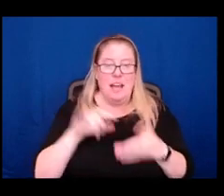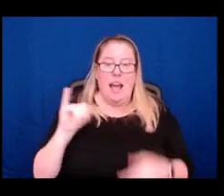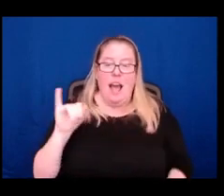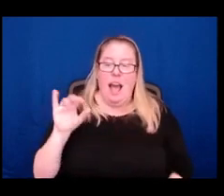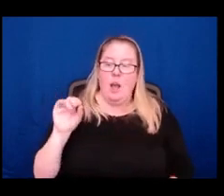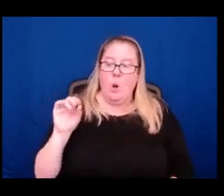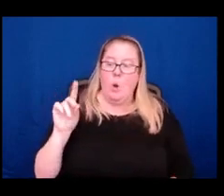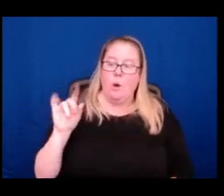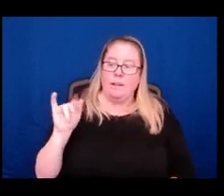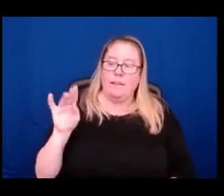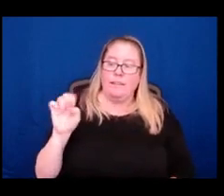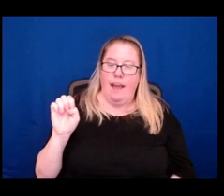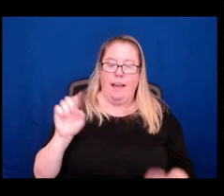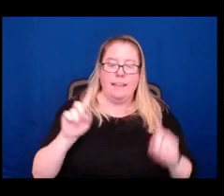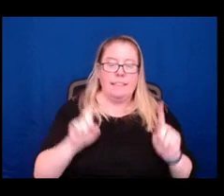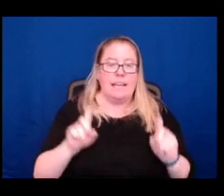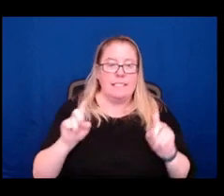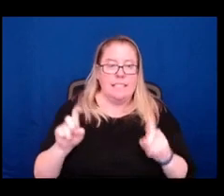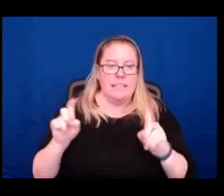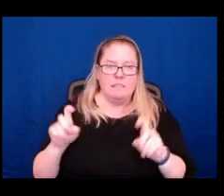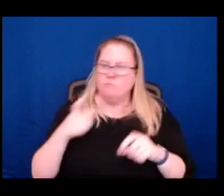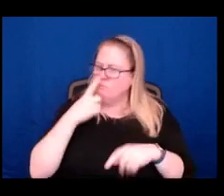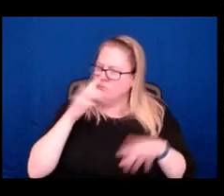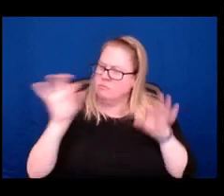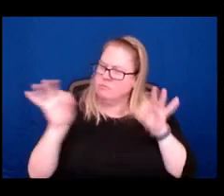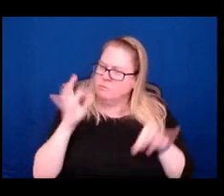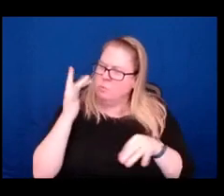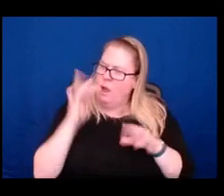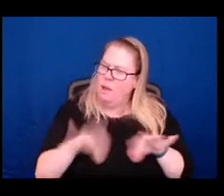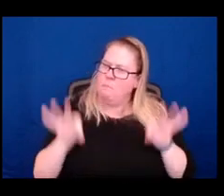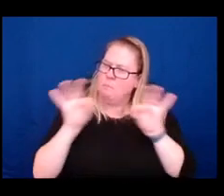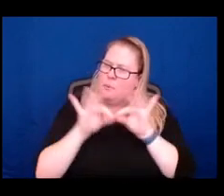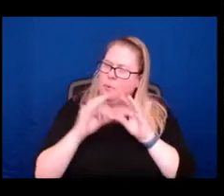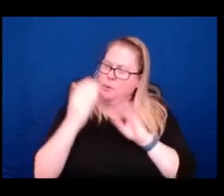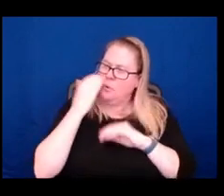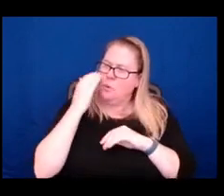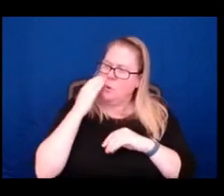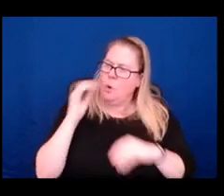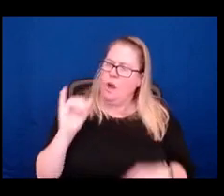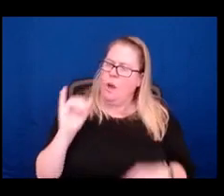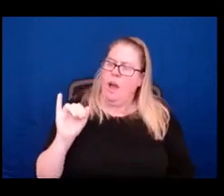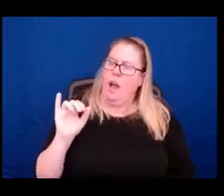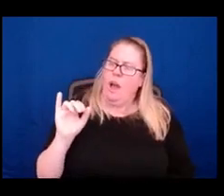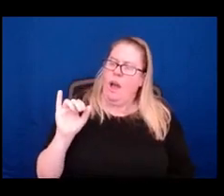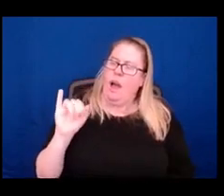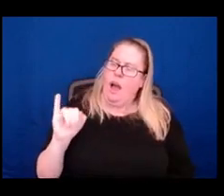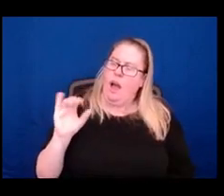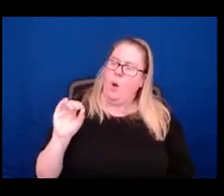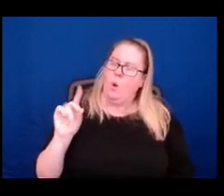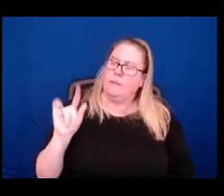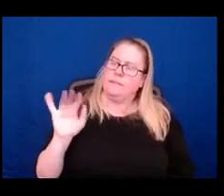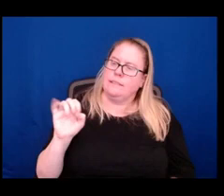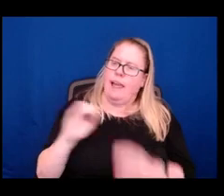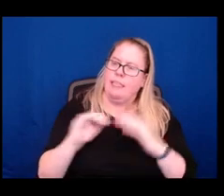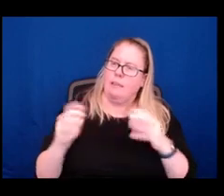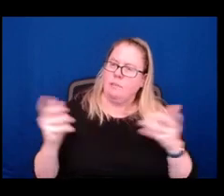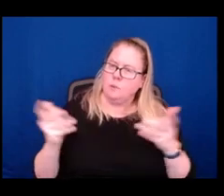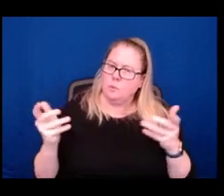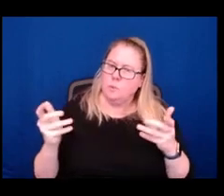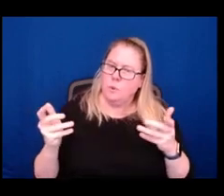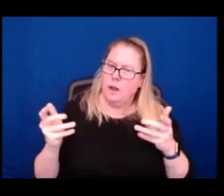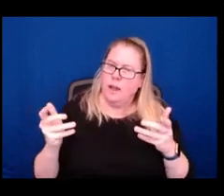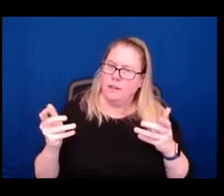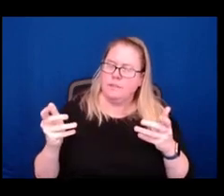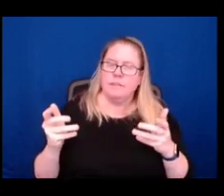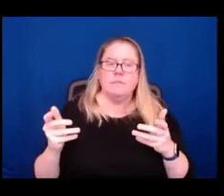testing. Yes. Can you explain to us why it's important for us to know what our iodine levels are? Yes, I think